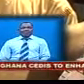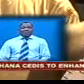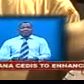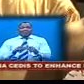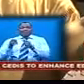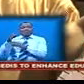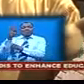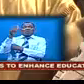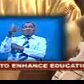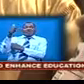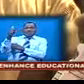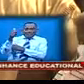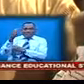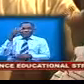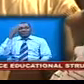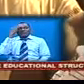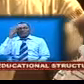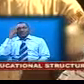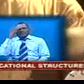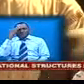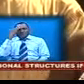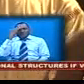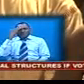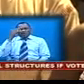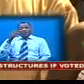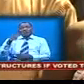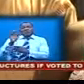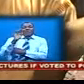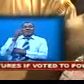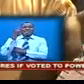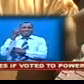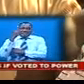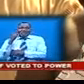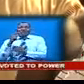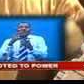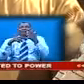But Allah, the gracious, ways are not our ways,